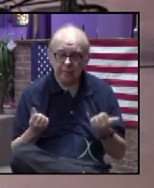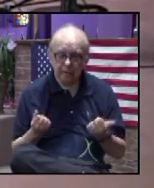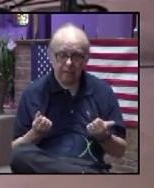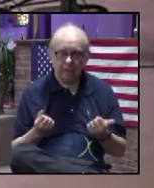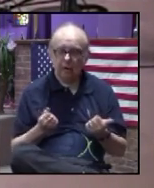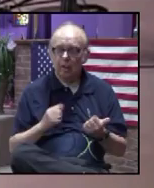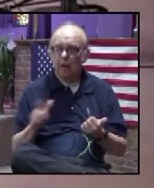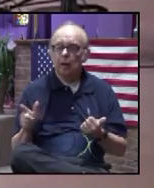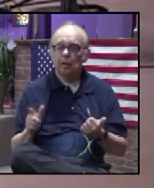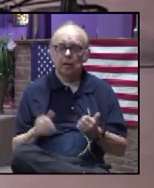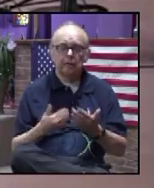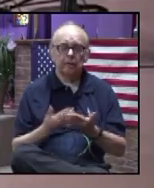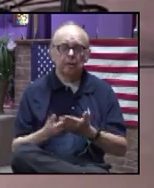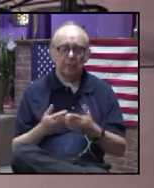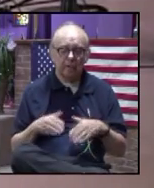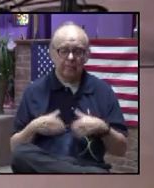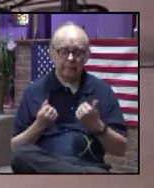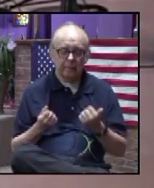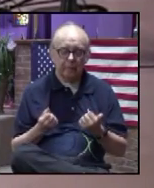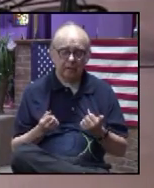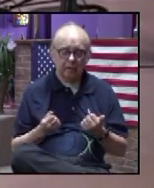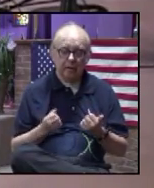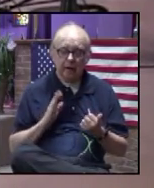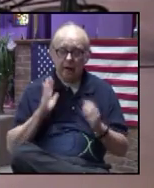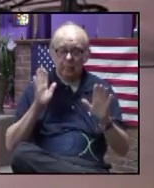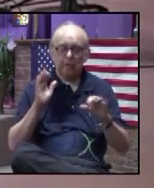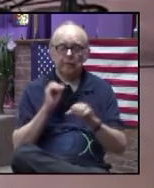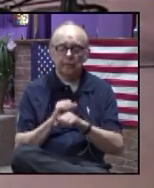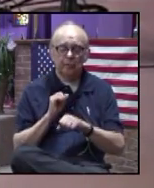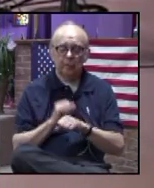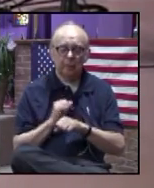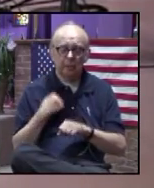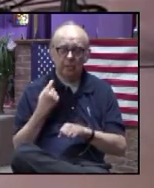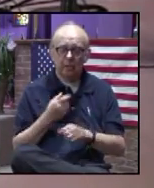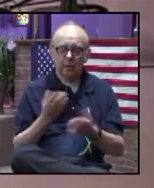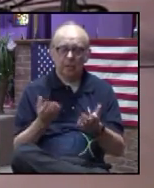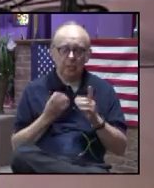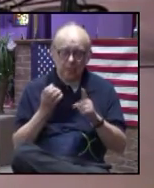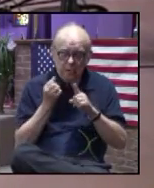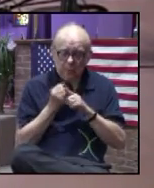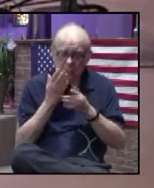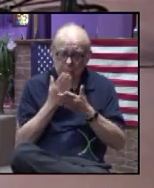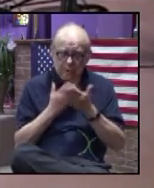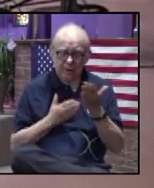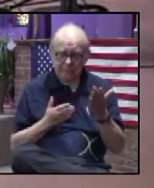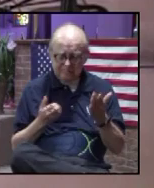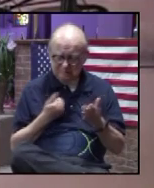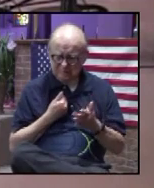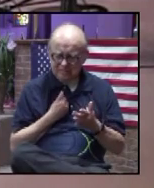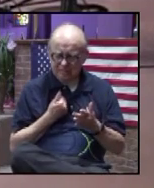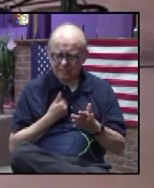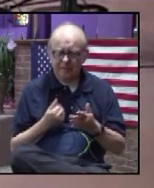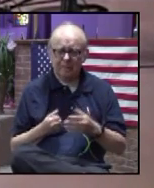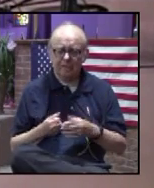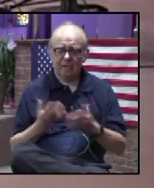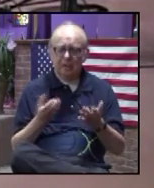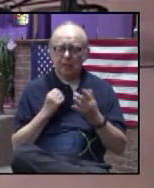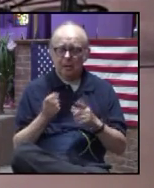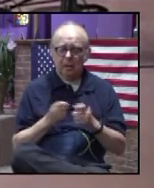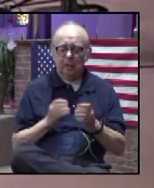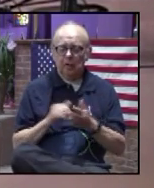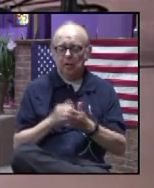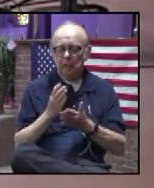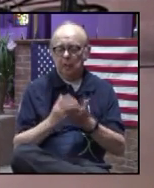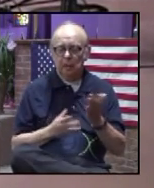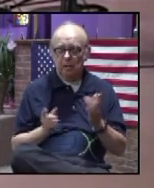All of it. That's a miracle, because we want to hold pieces. I want to control this